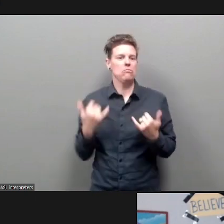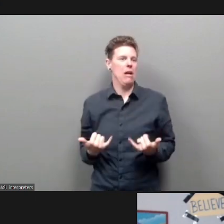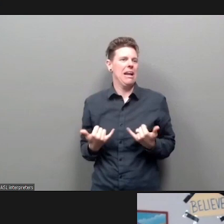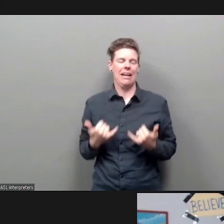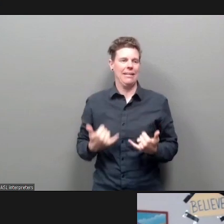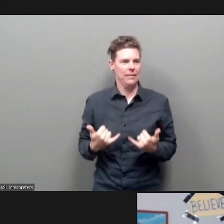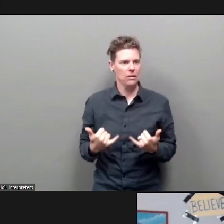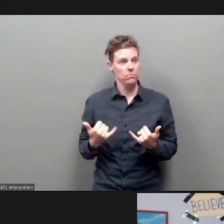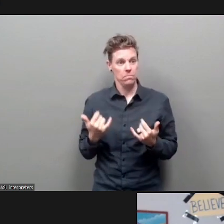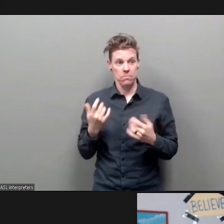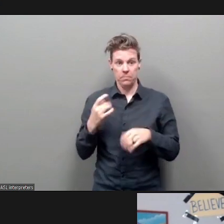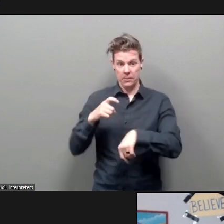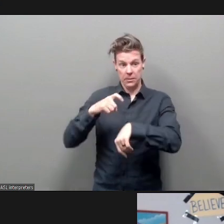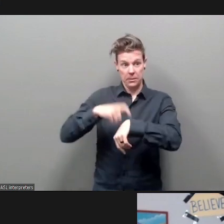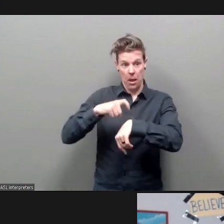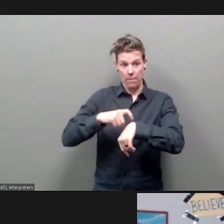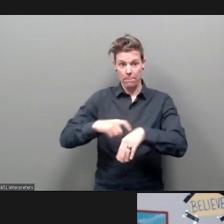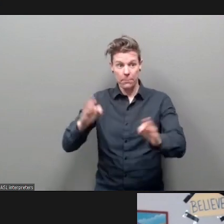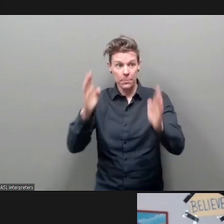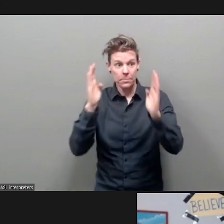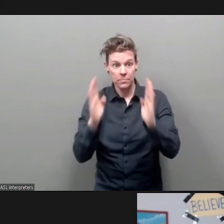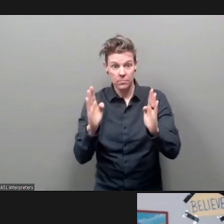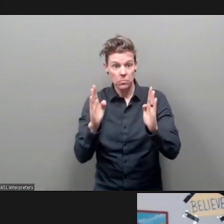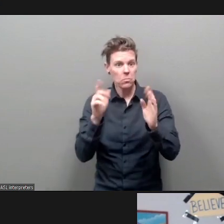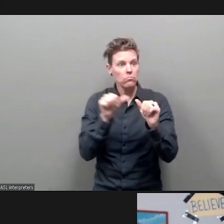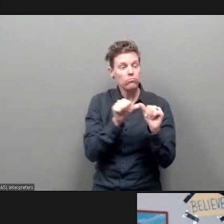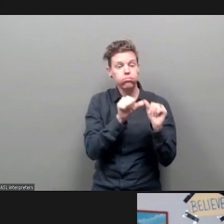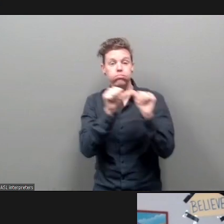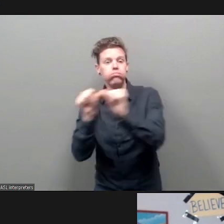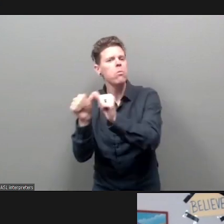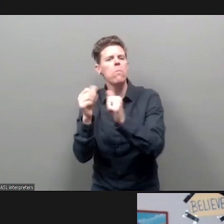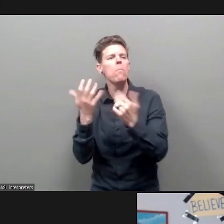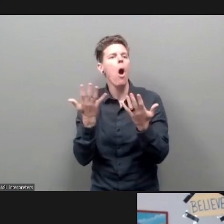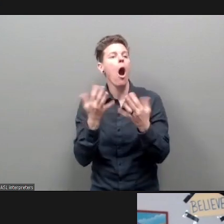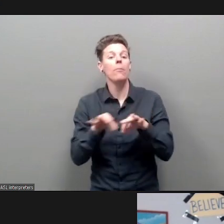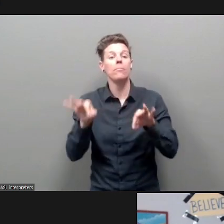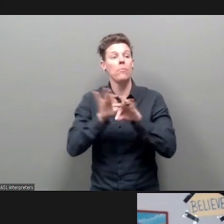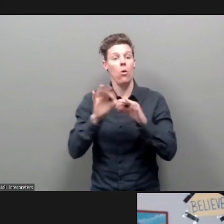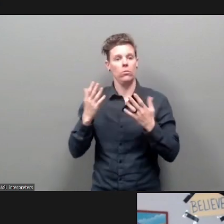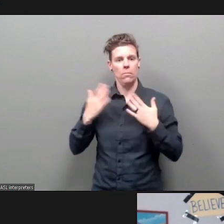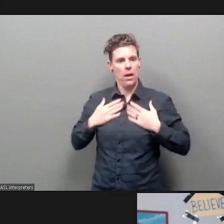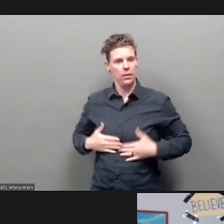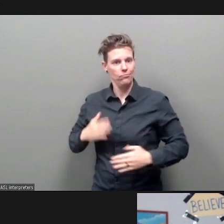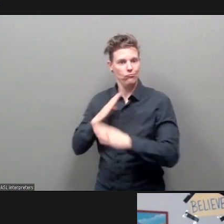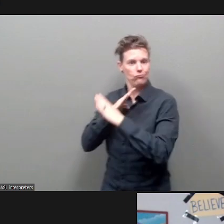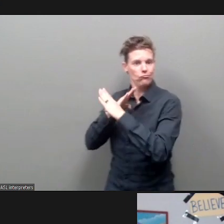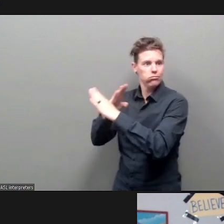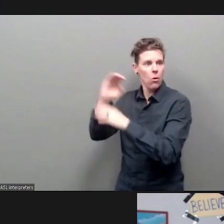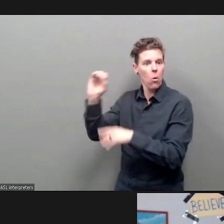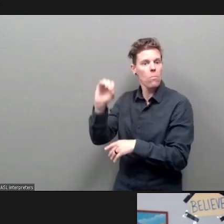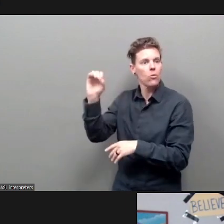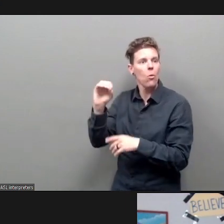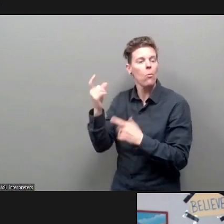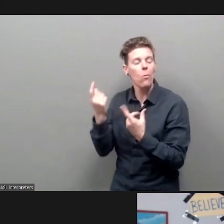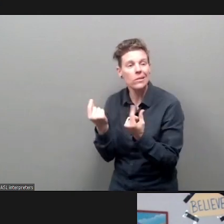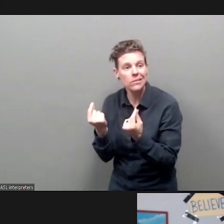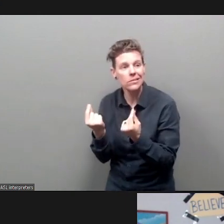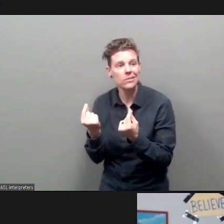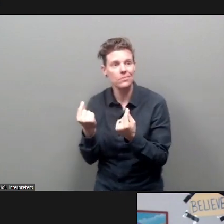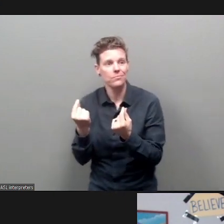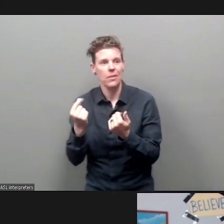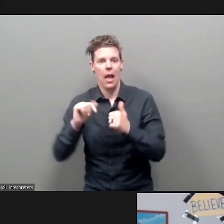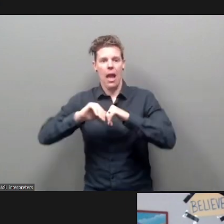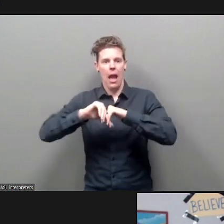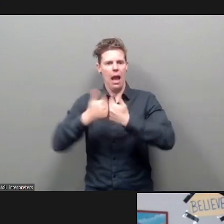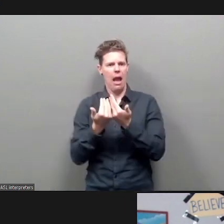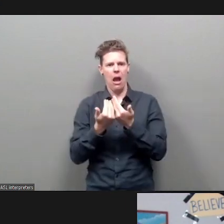last against, in this case, Omicron. I think more importantly, it's like how long, what's the next